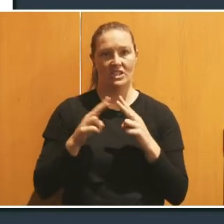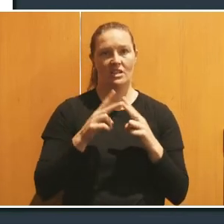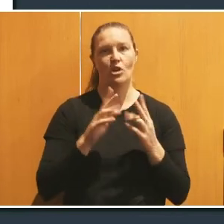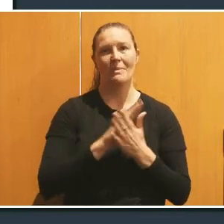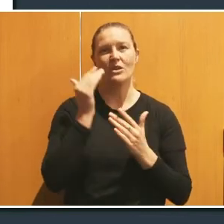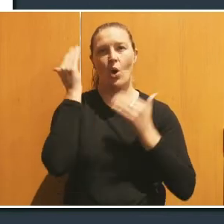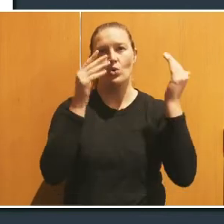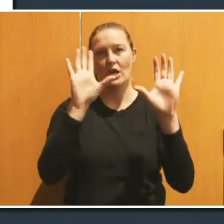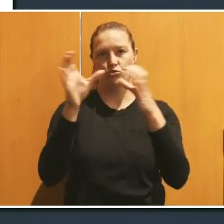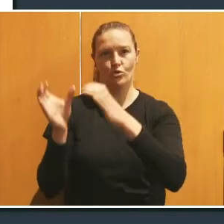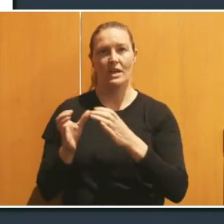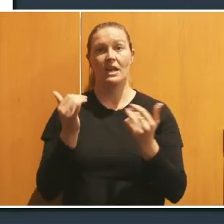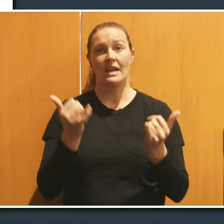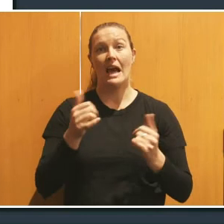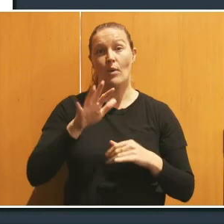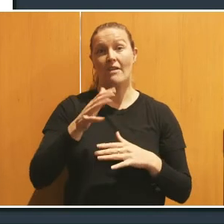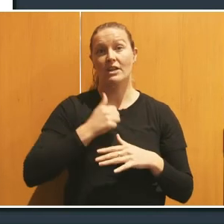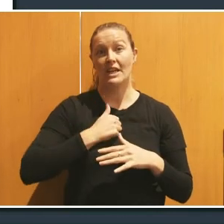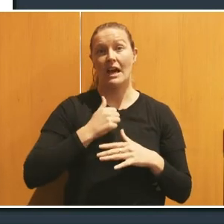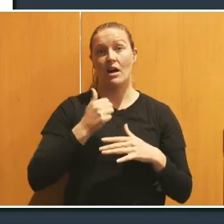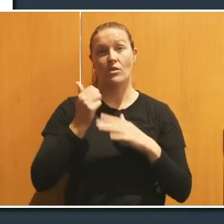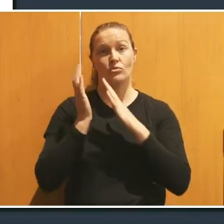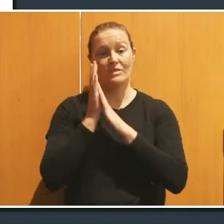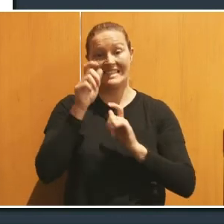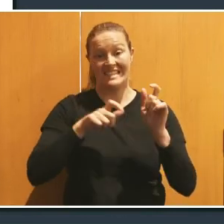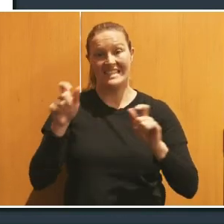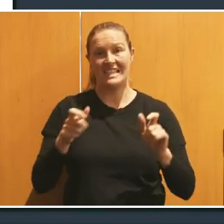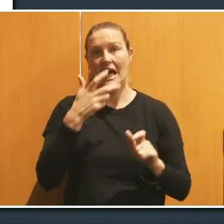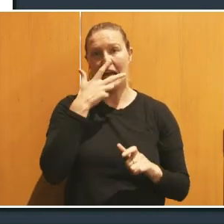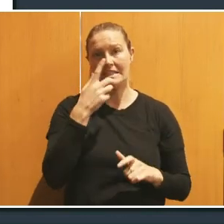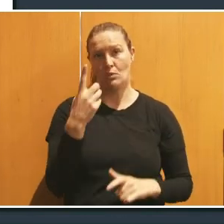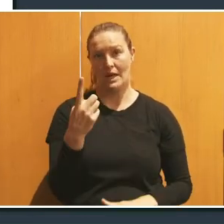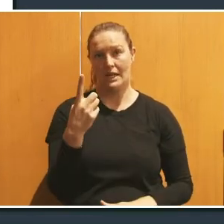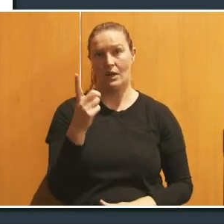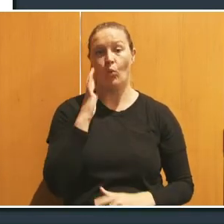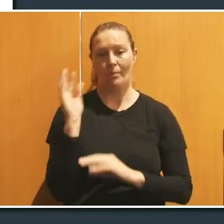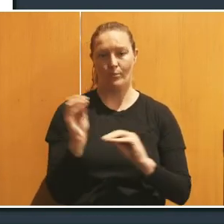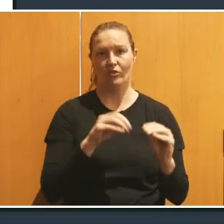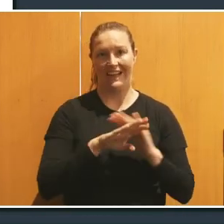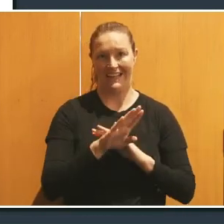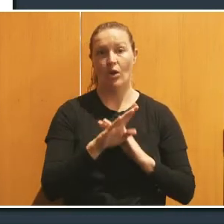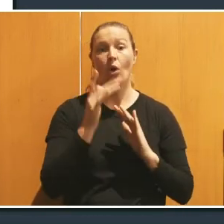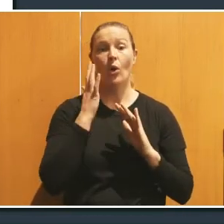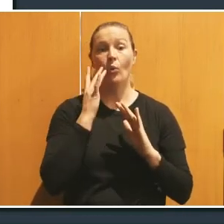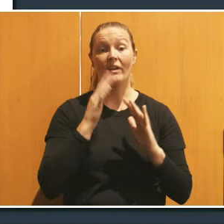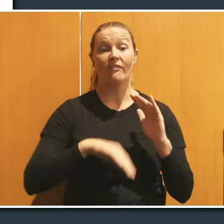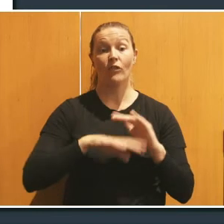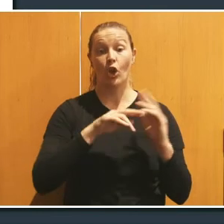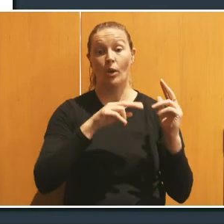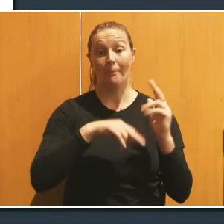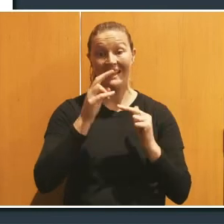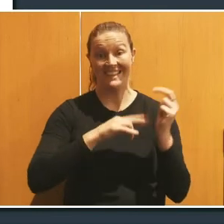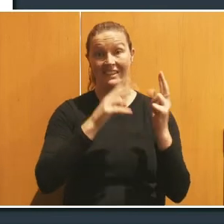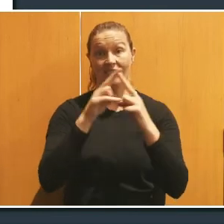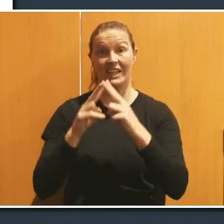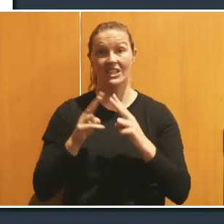On average, the residents in our villages move in when they're 81 years old, and by the time the village is fully built and occupied,